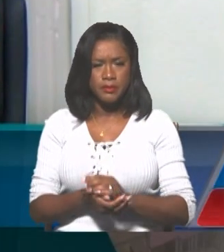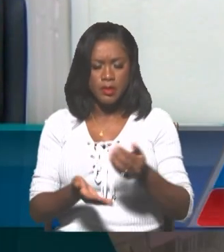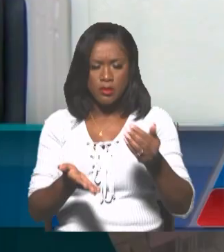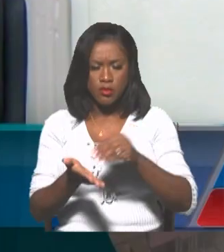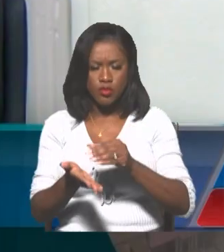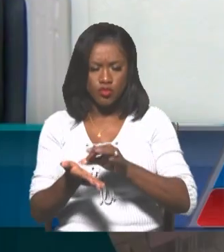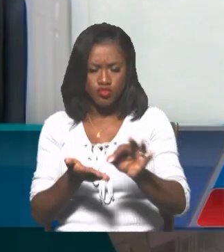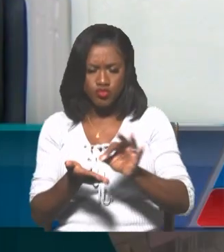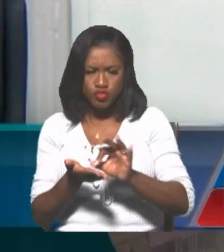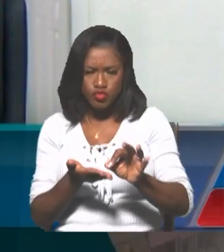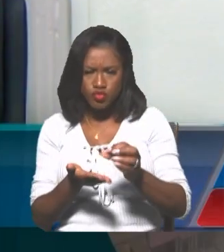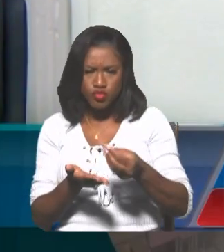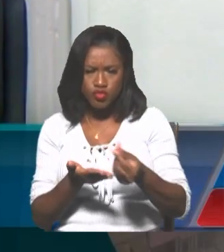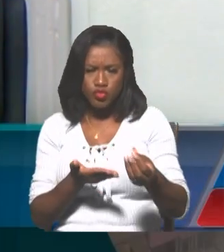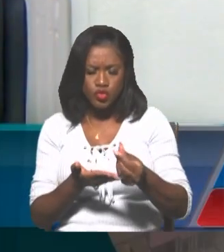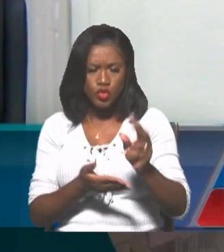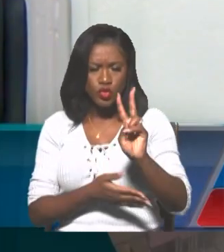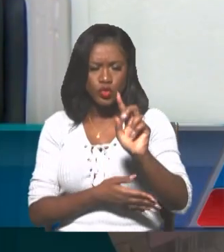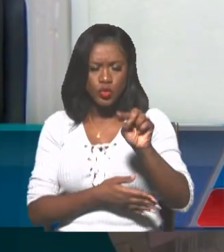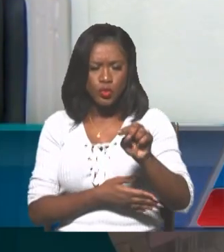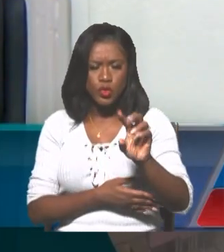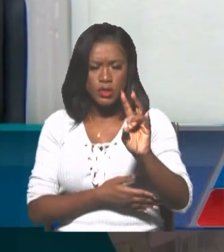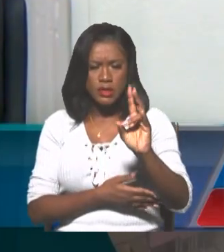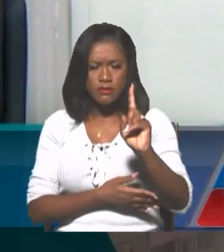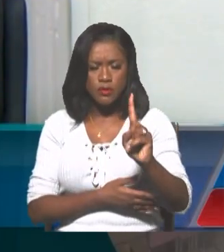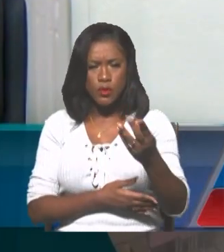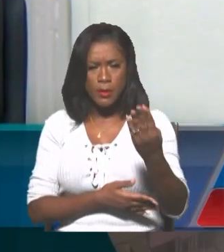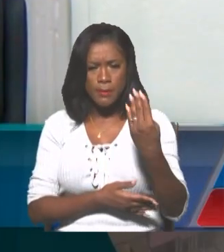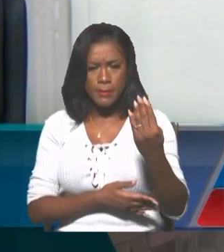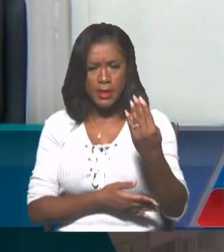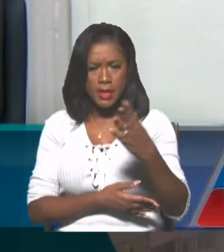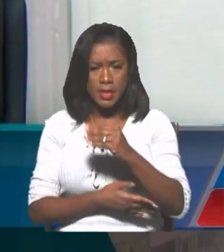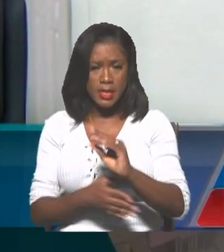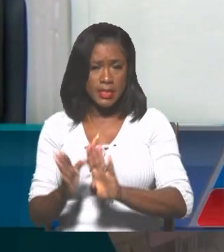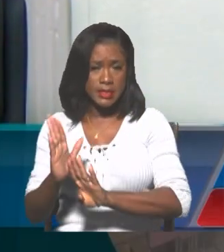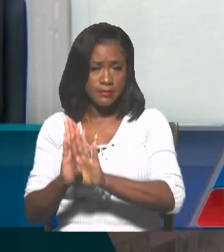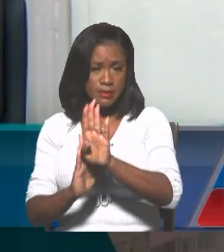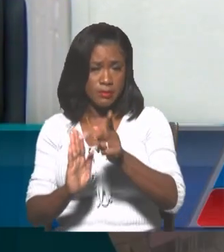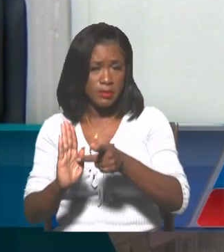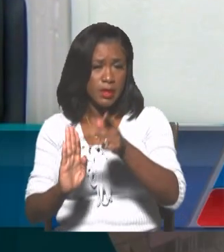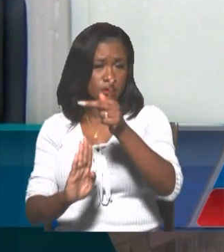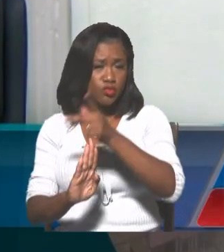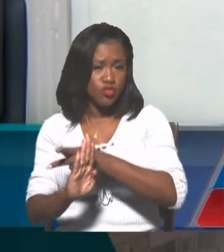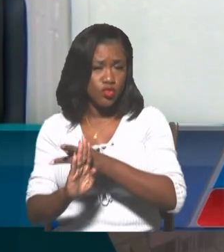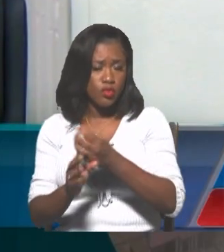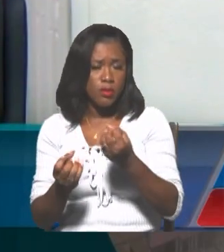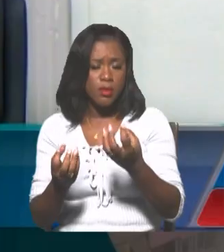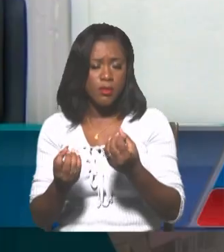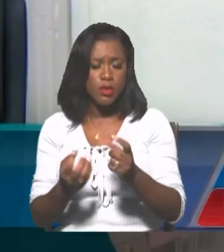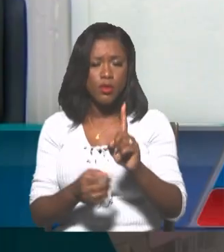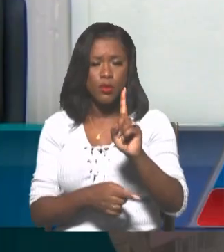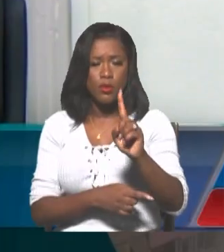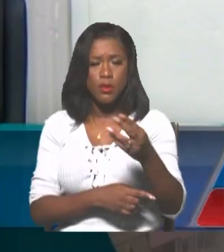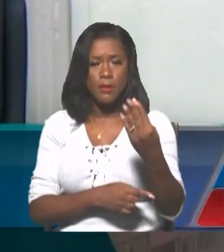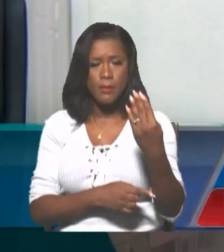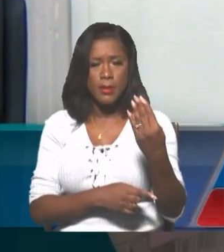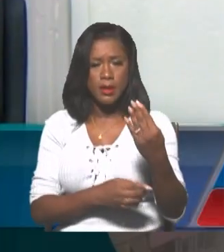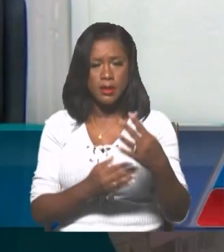to $2.71 billion, and development program expenditure total $1